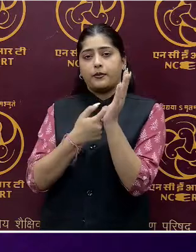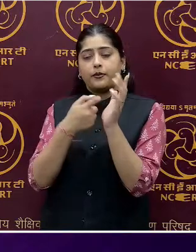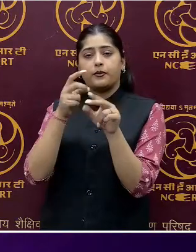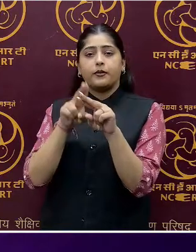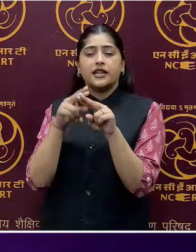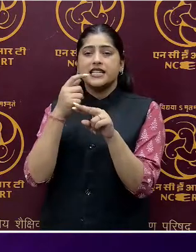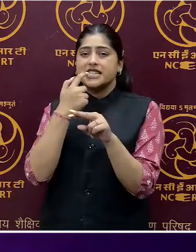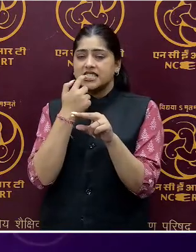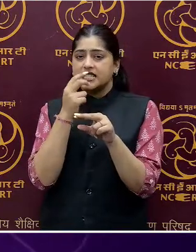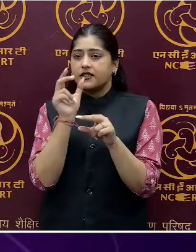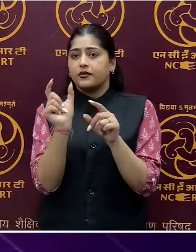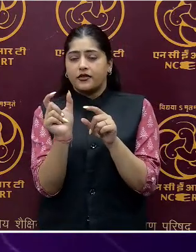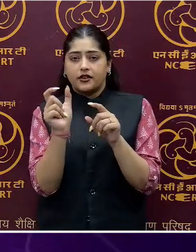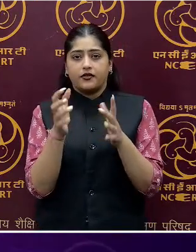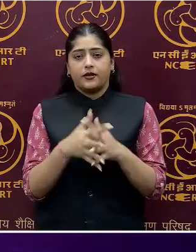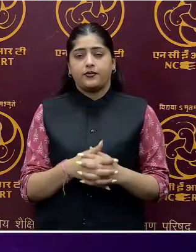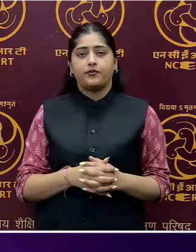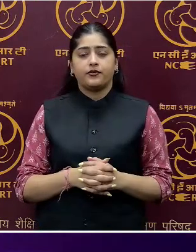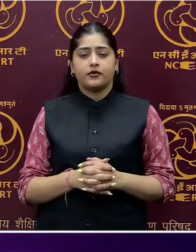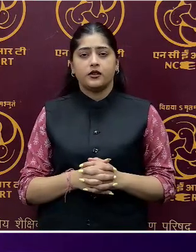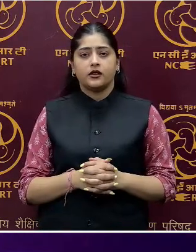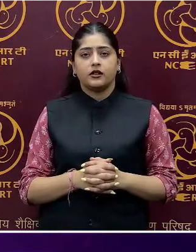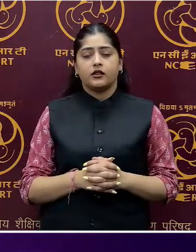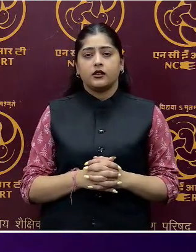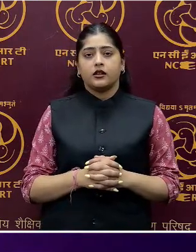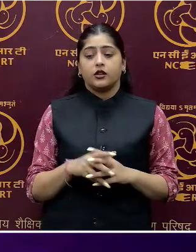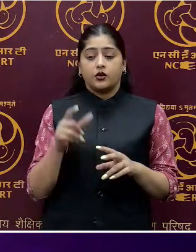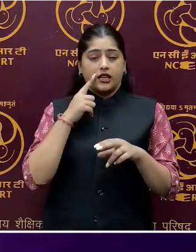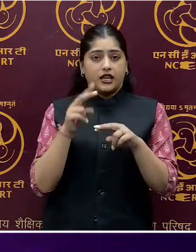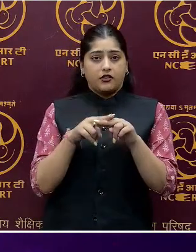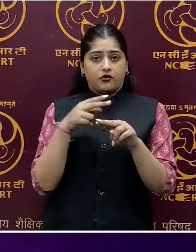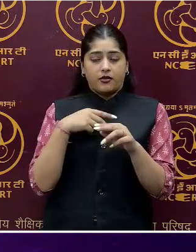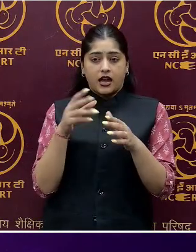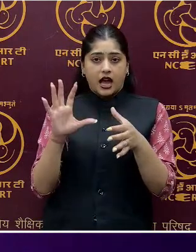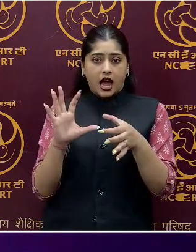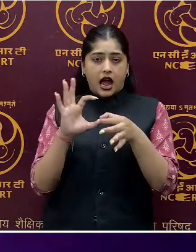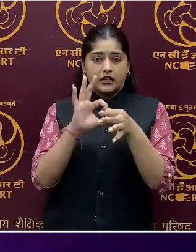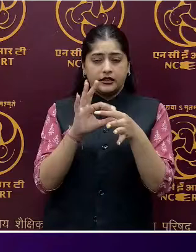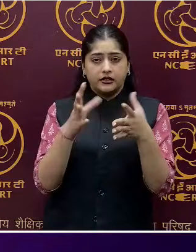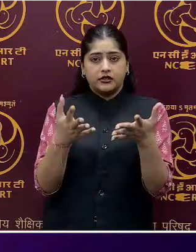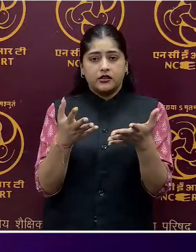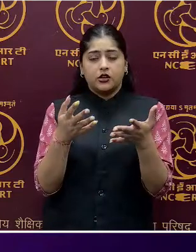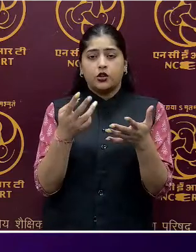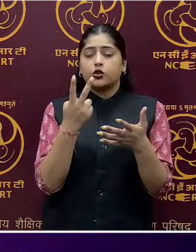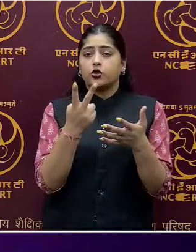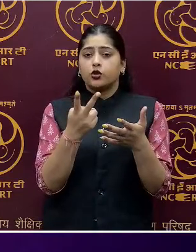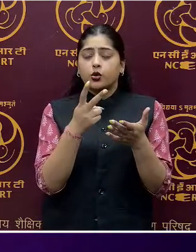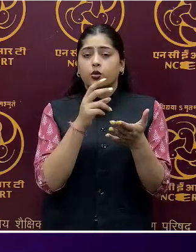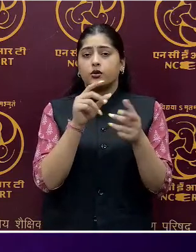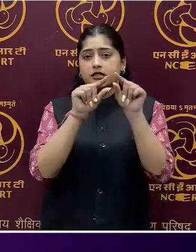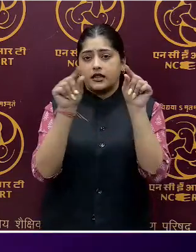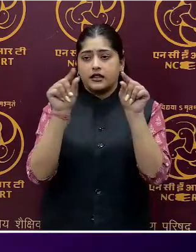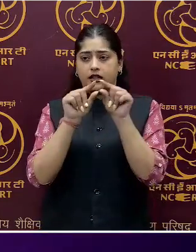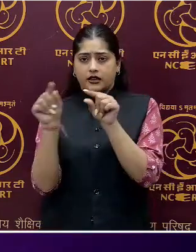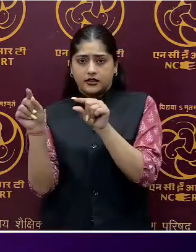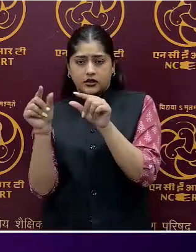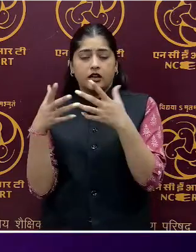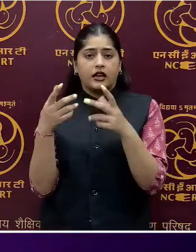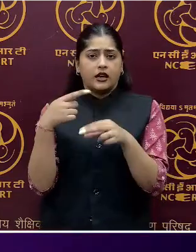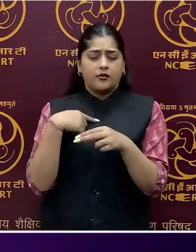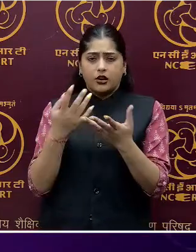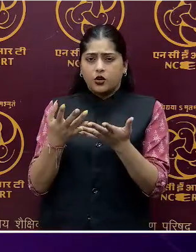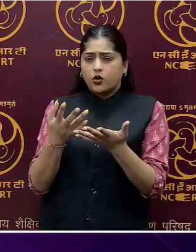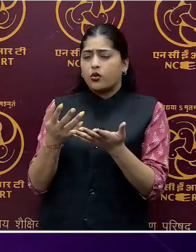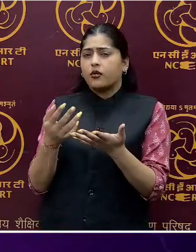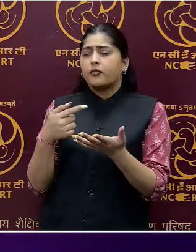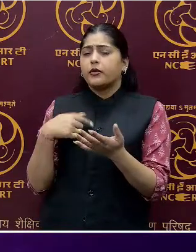have to make one sentences with both these 2 sentences, what I'll do? But what options do I have? Do I need to use and? Do I need